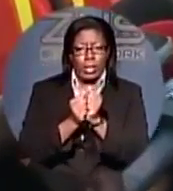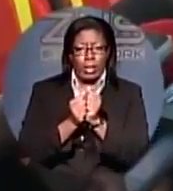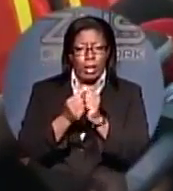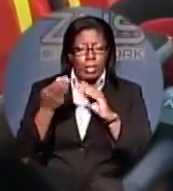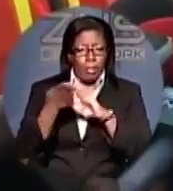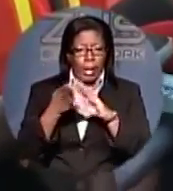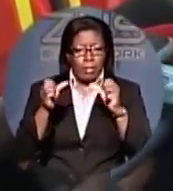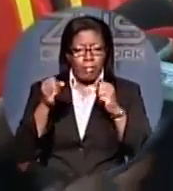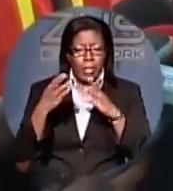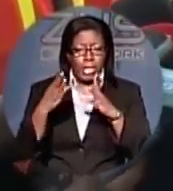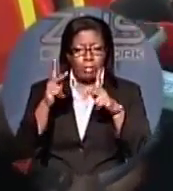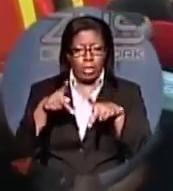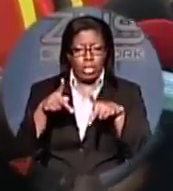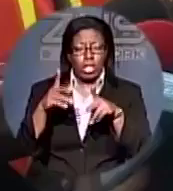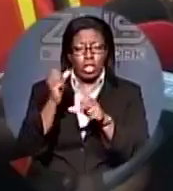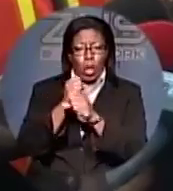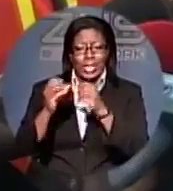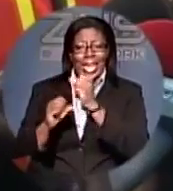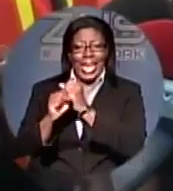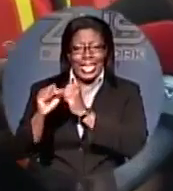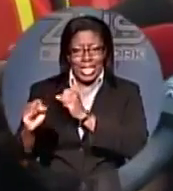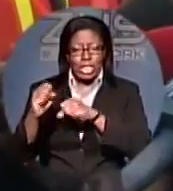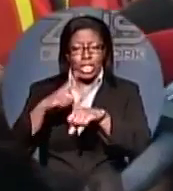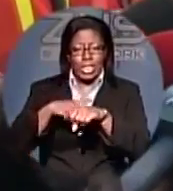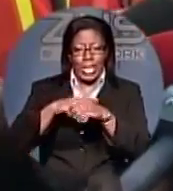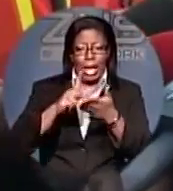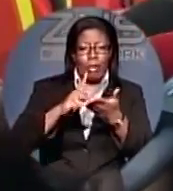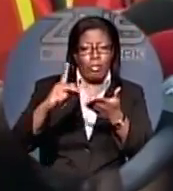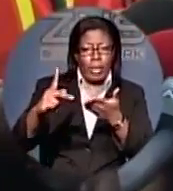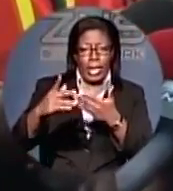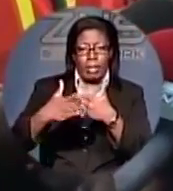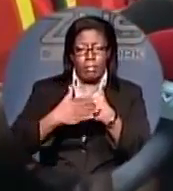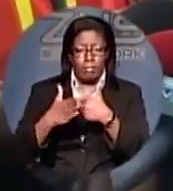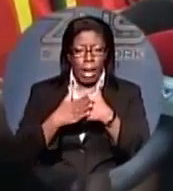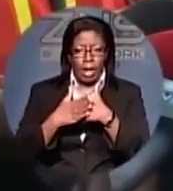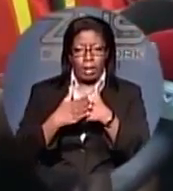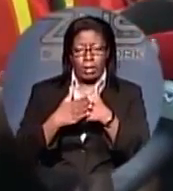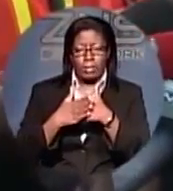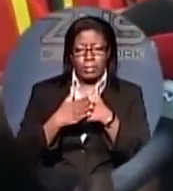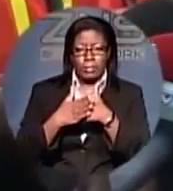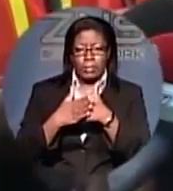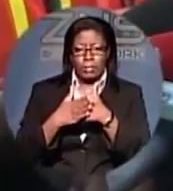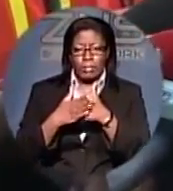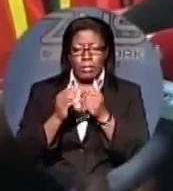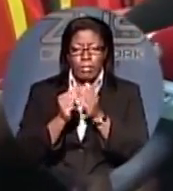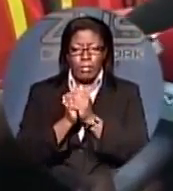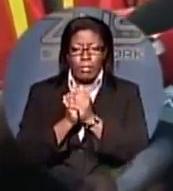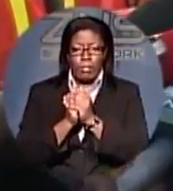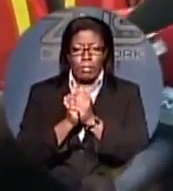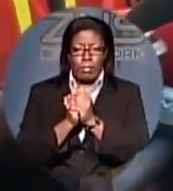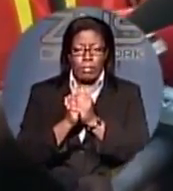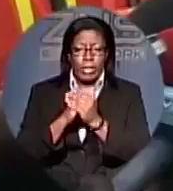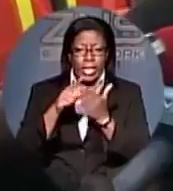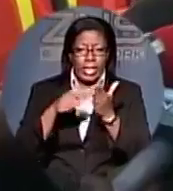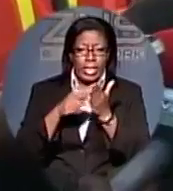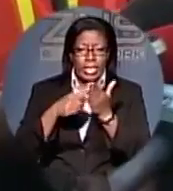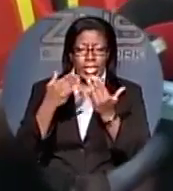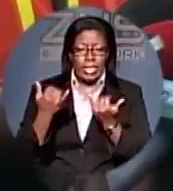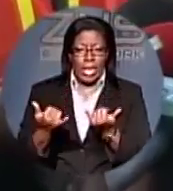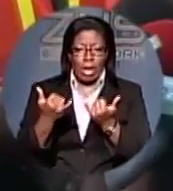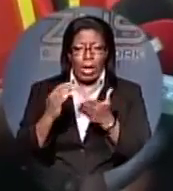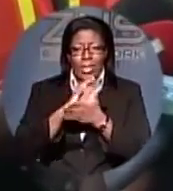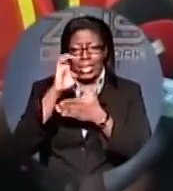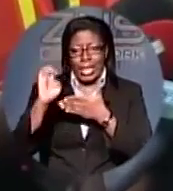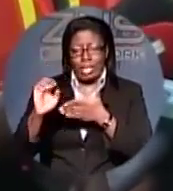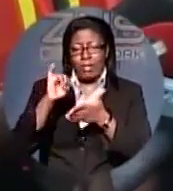got extensions of time, got interest removed, got non-payment of principal, etc. This is now at the end of